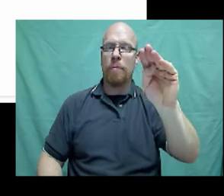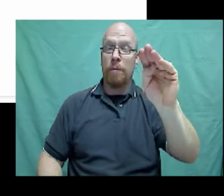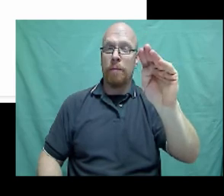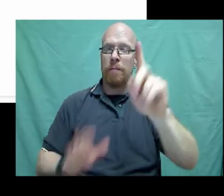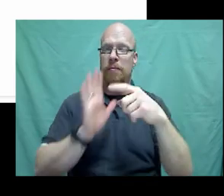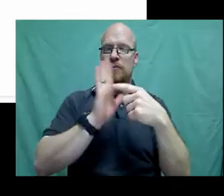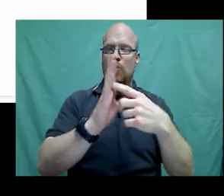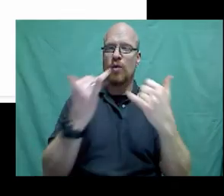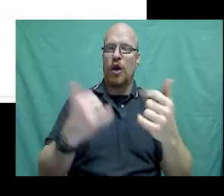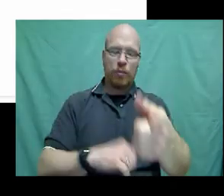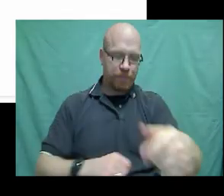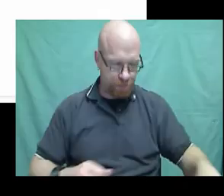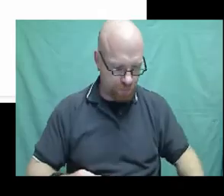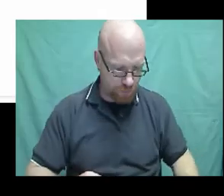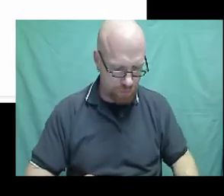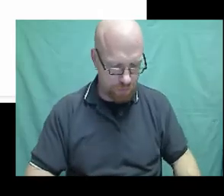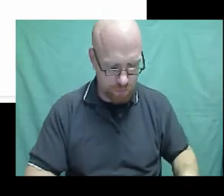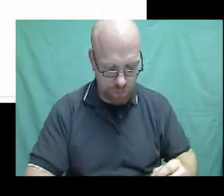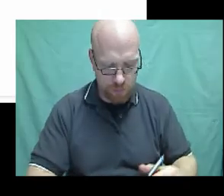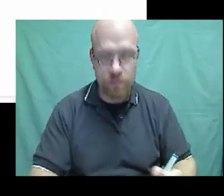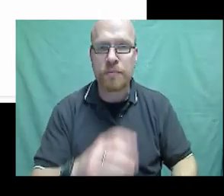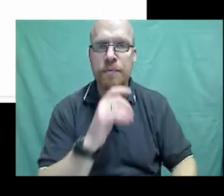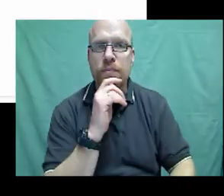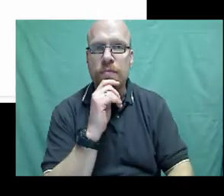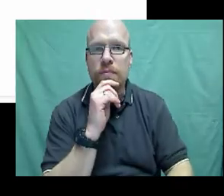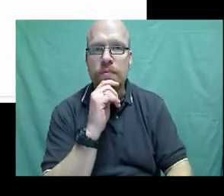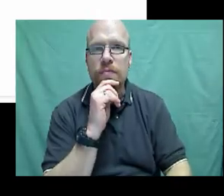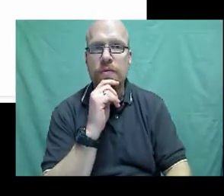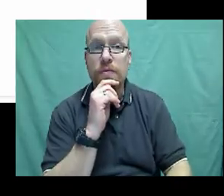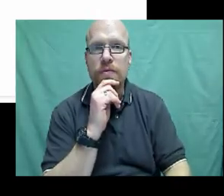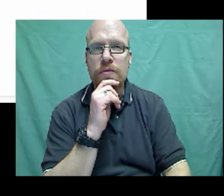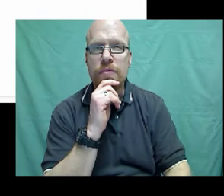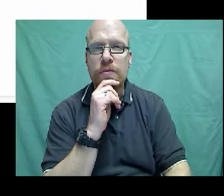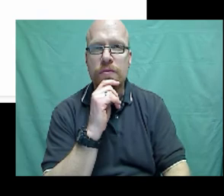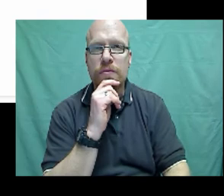form. Let me show this now.